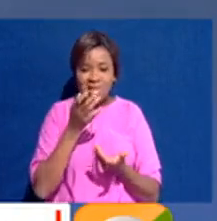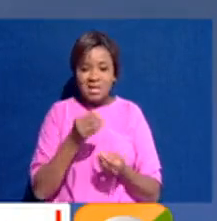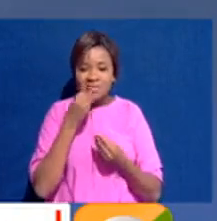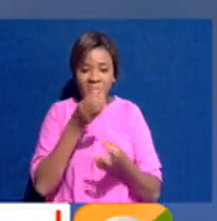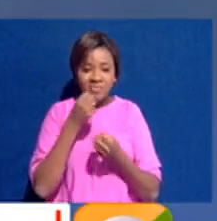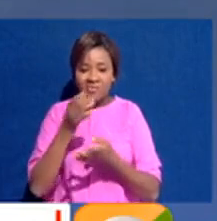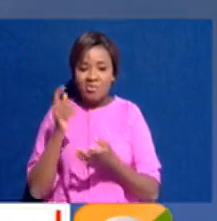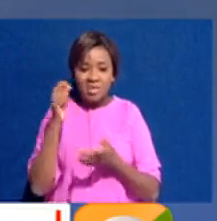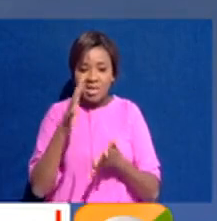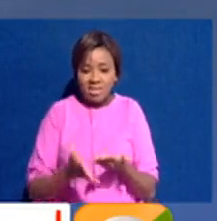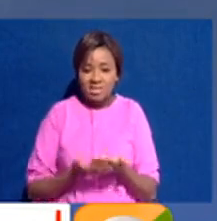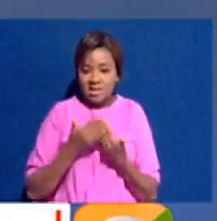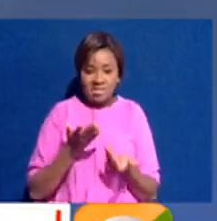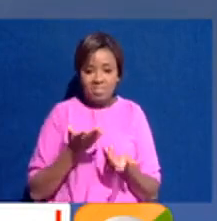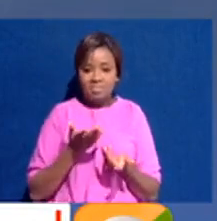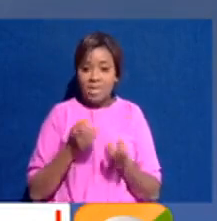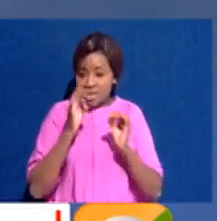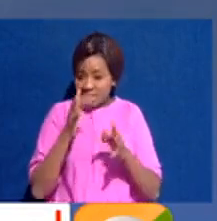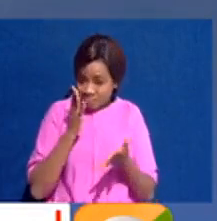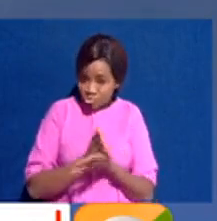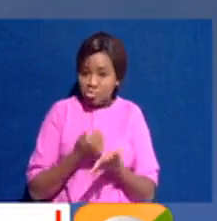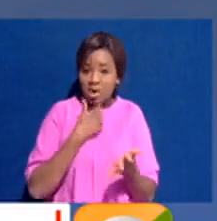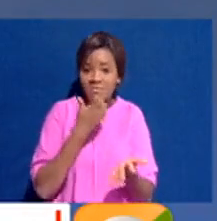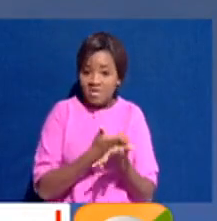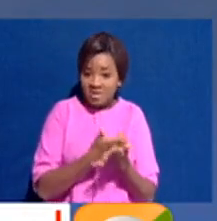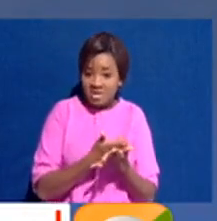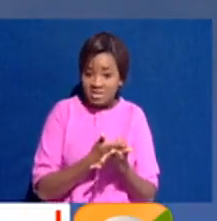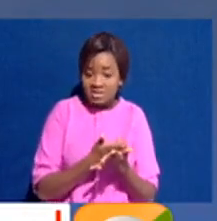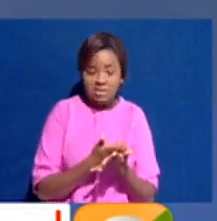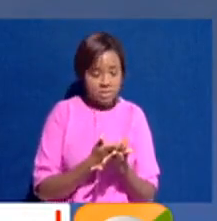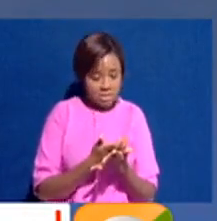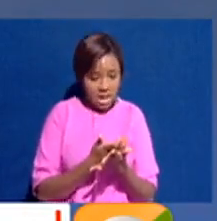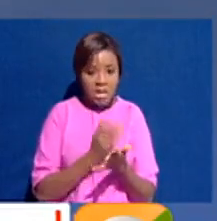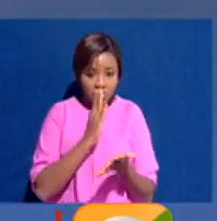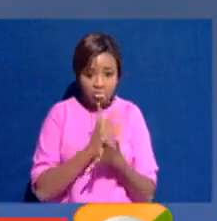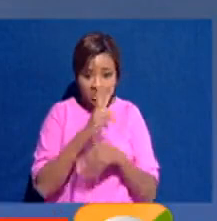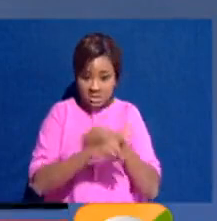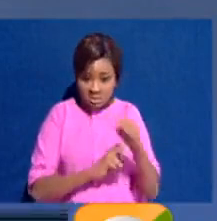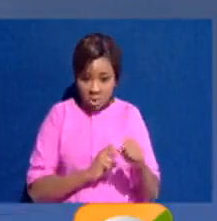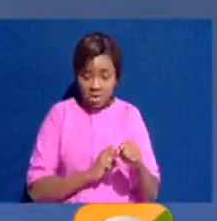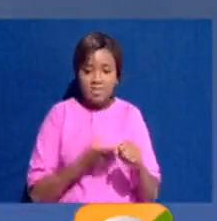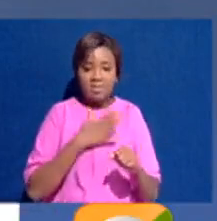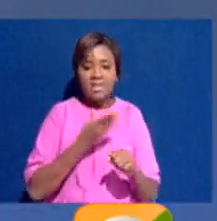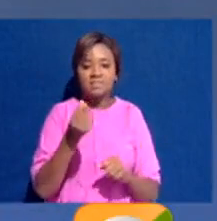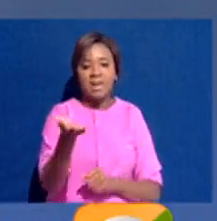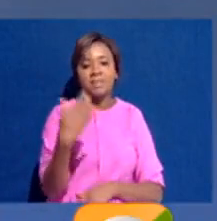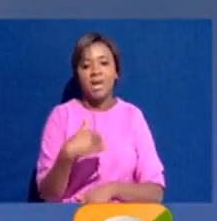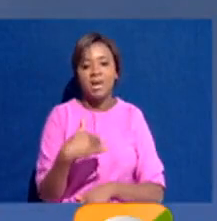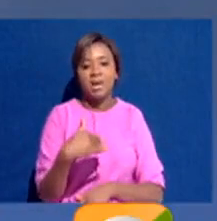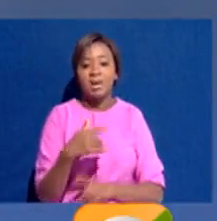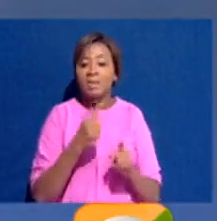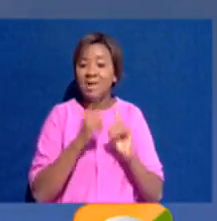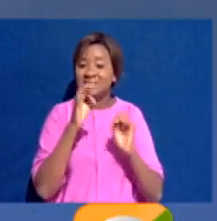But if there is evidence and there is truthful, Kenyans need their money back if we have any stolen money.